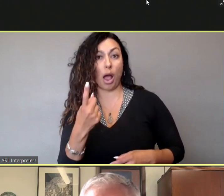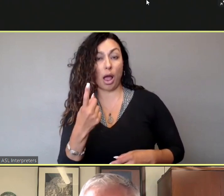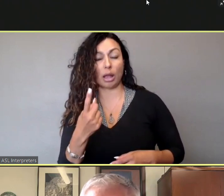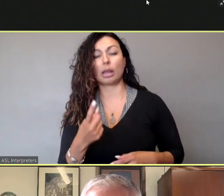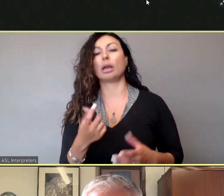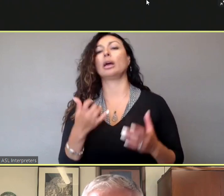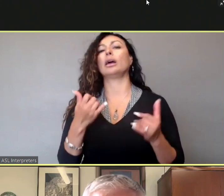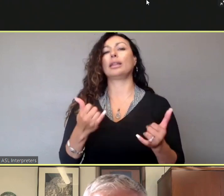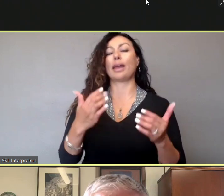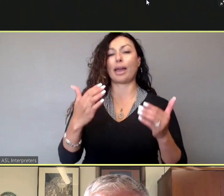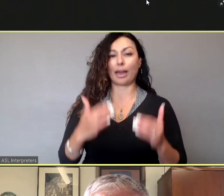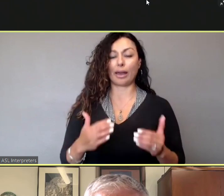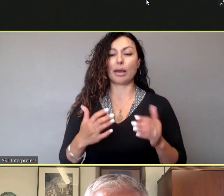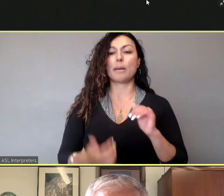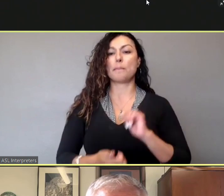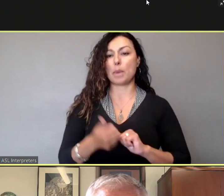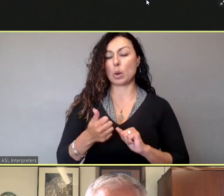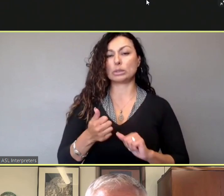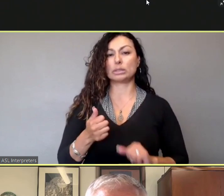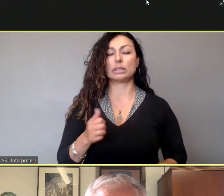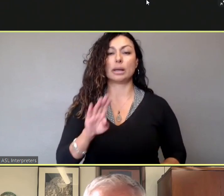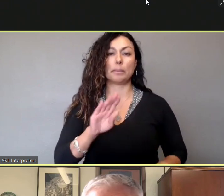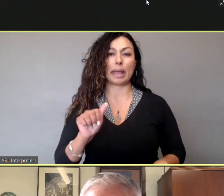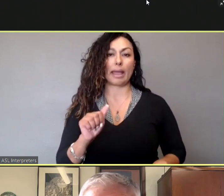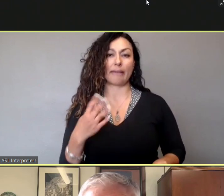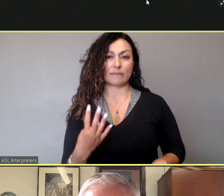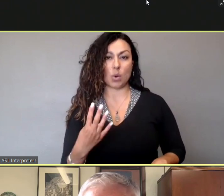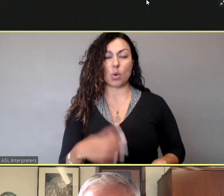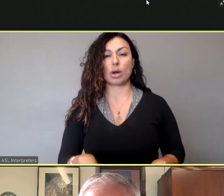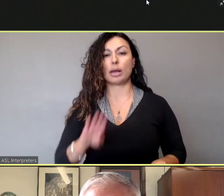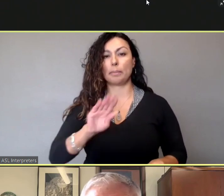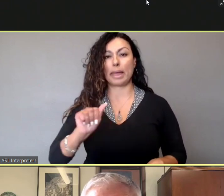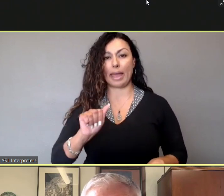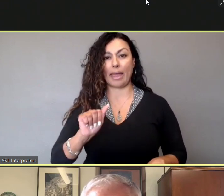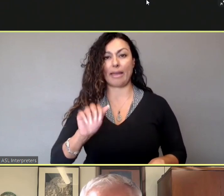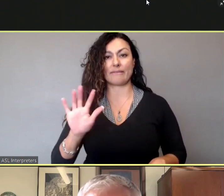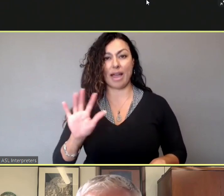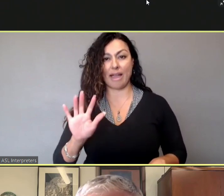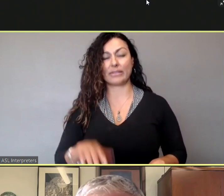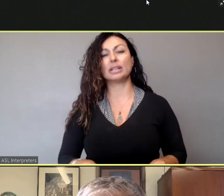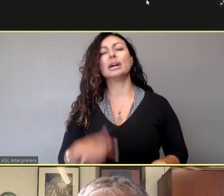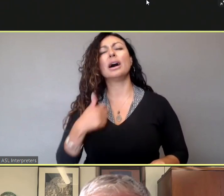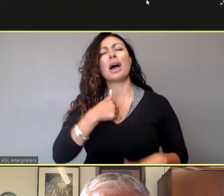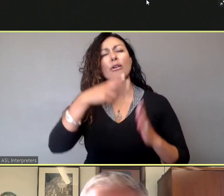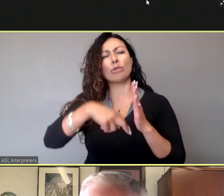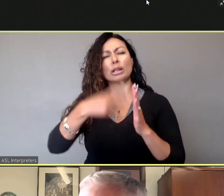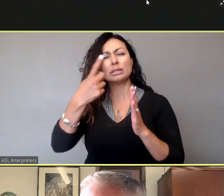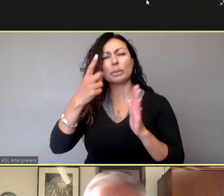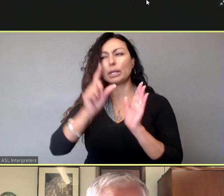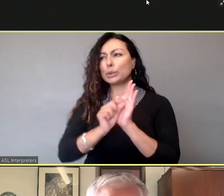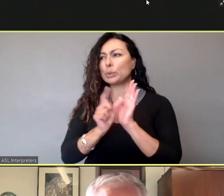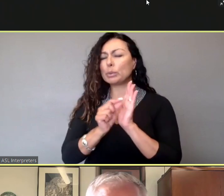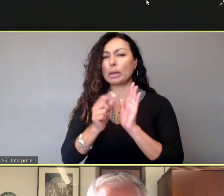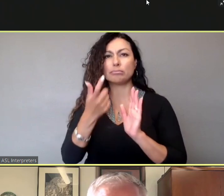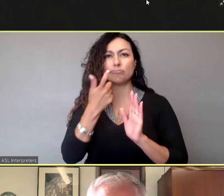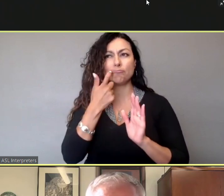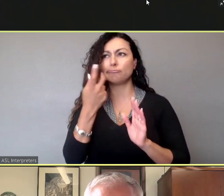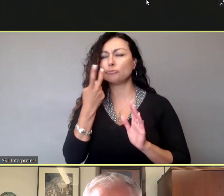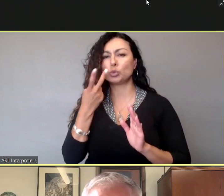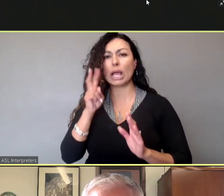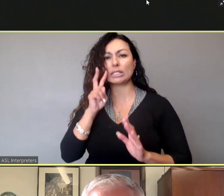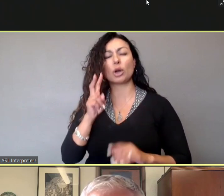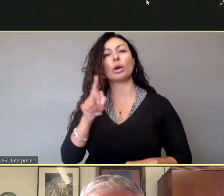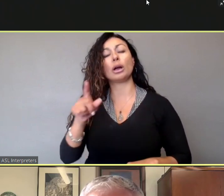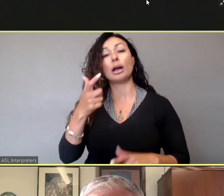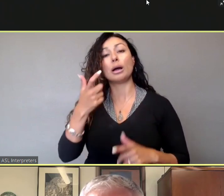now we're mainly into BA4 and BA5. I read something in the paper 2 days ago that now the